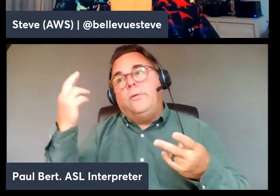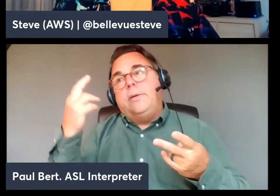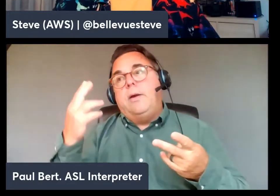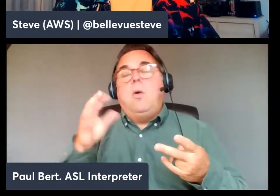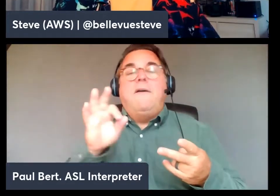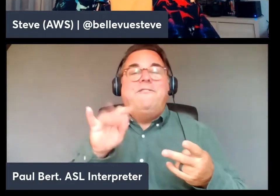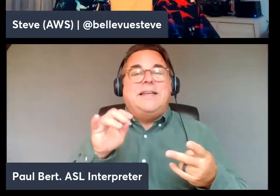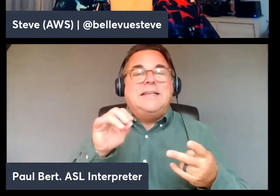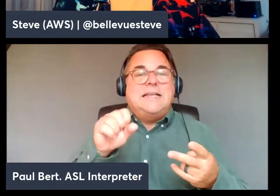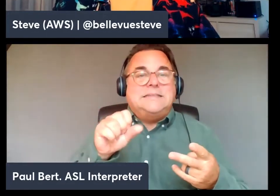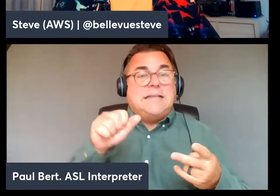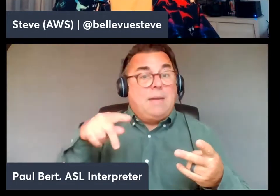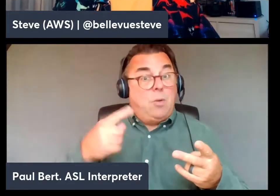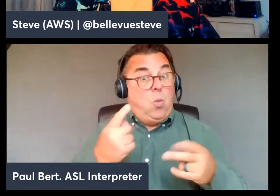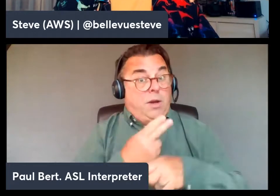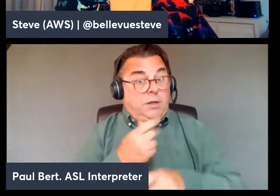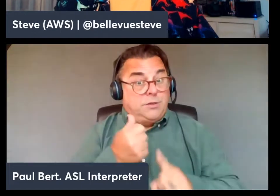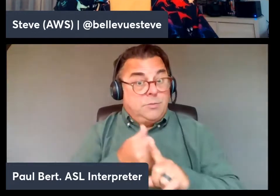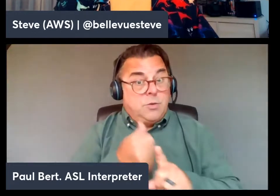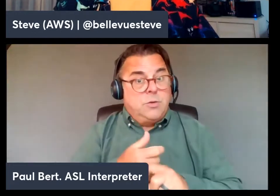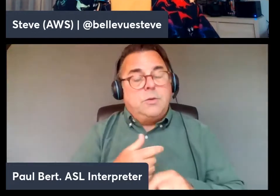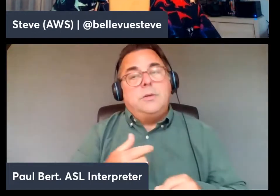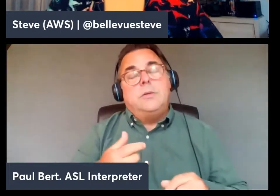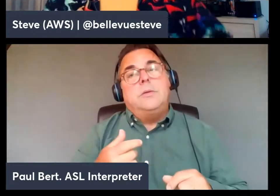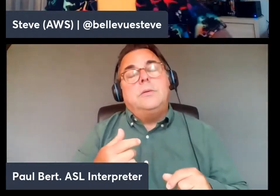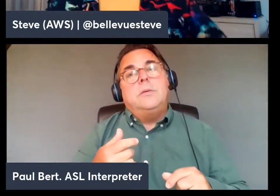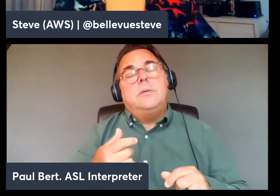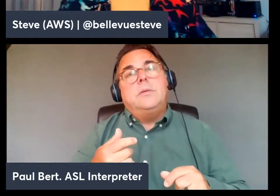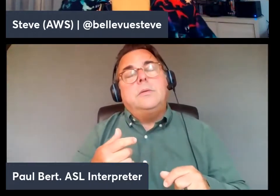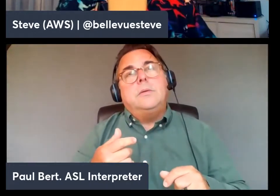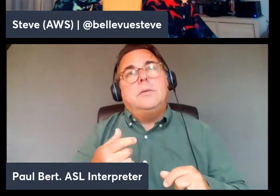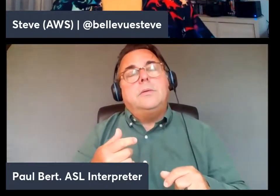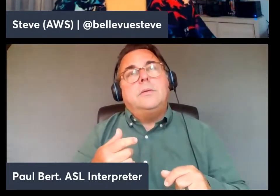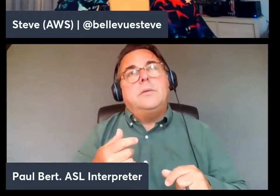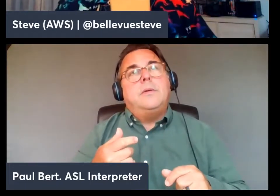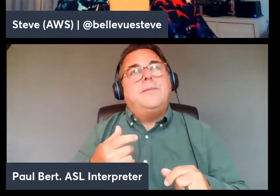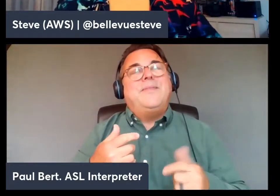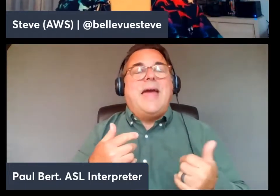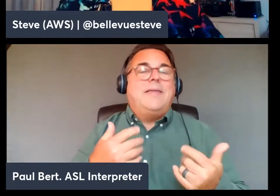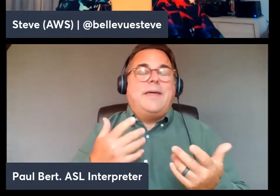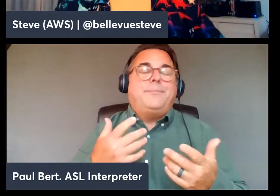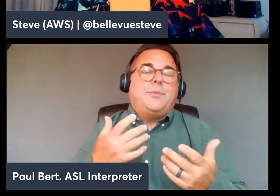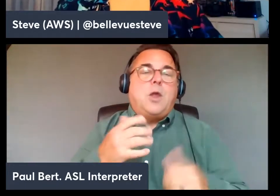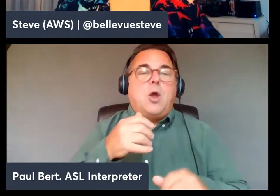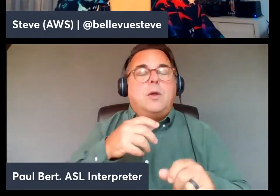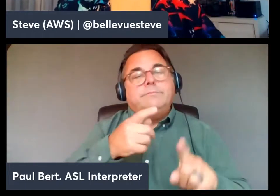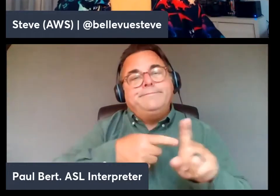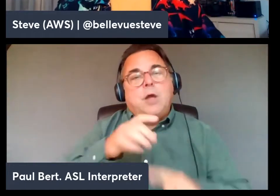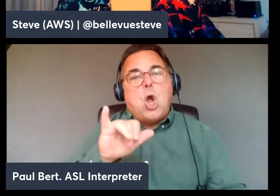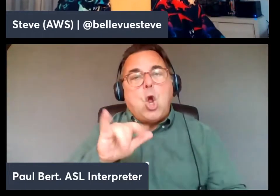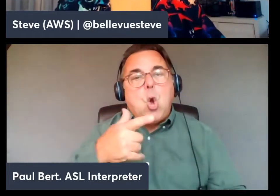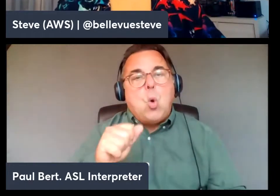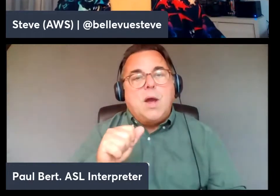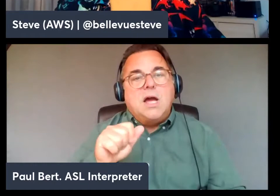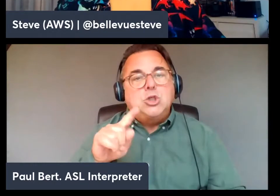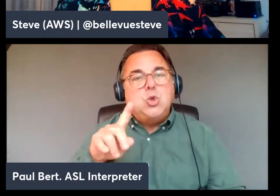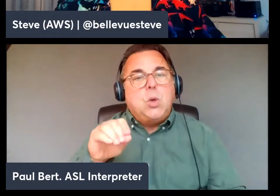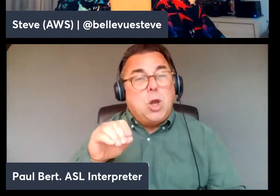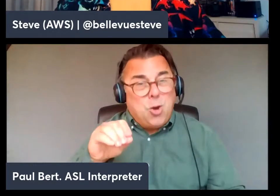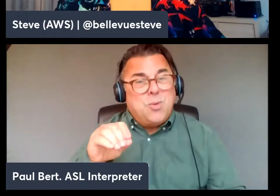fitness application. I had a customer that had, you know, they had a yoga studios who needed to do these